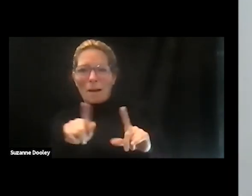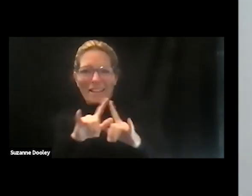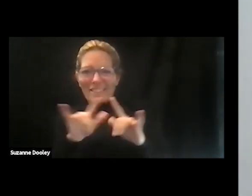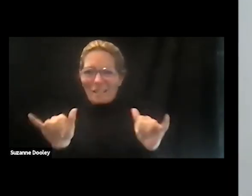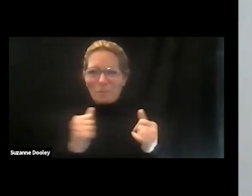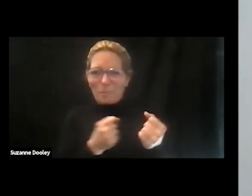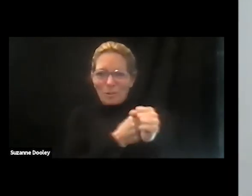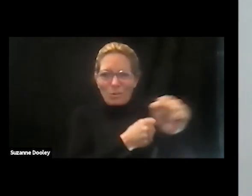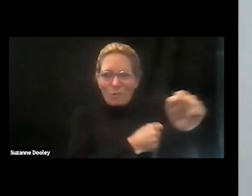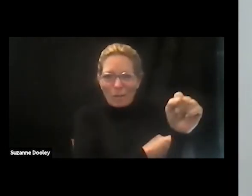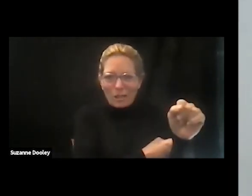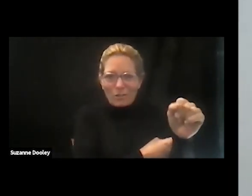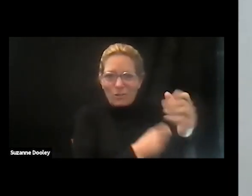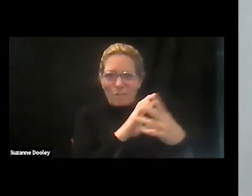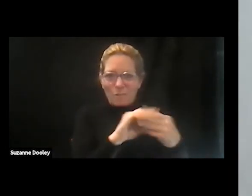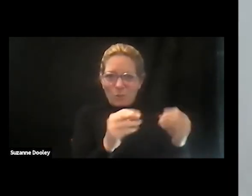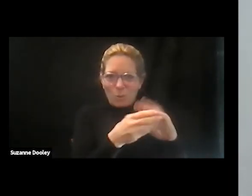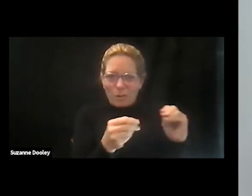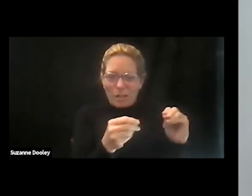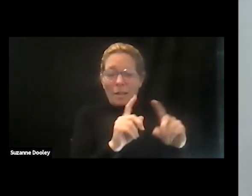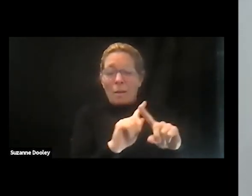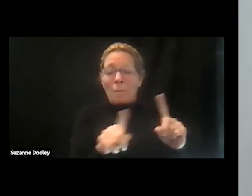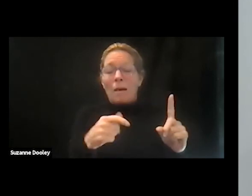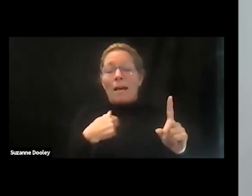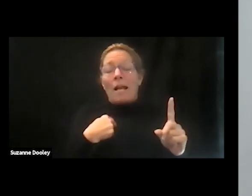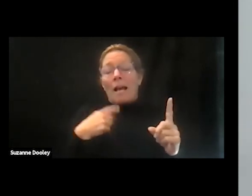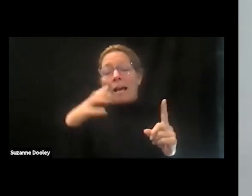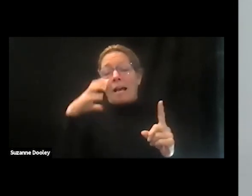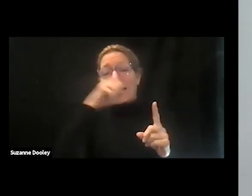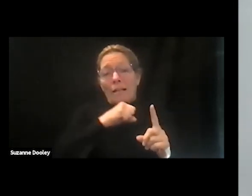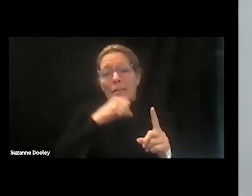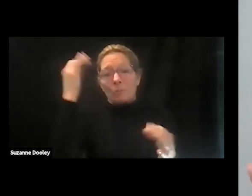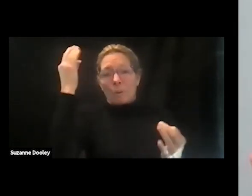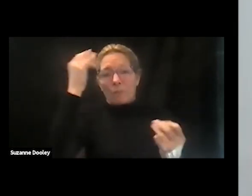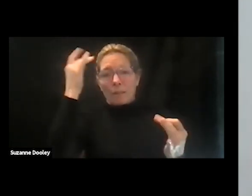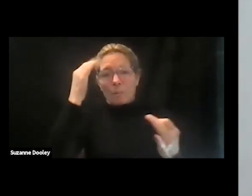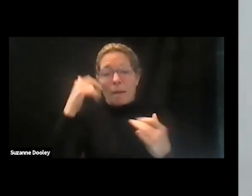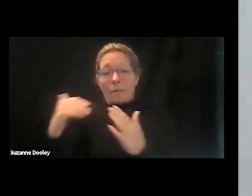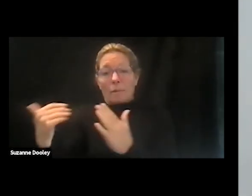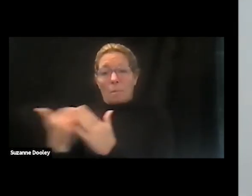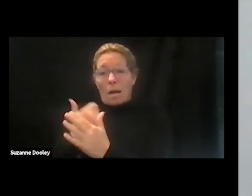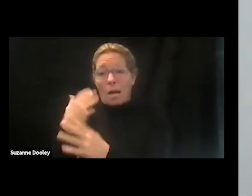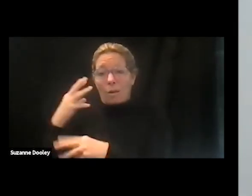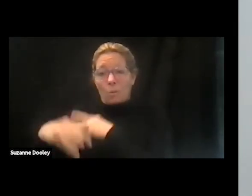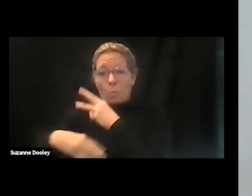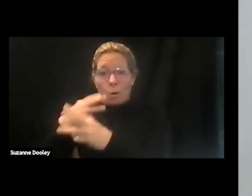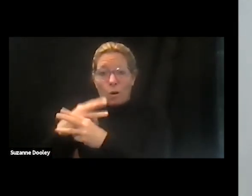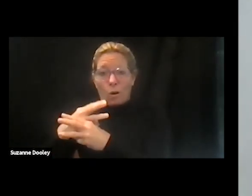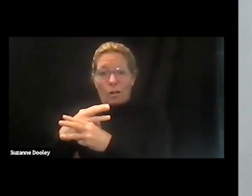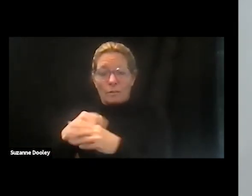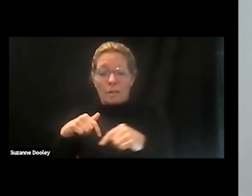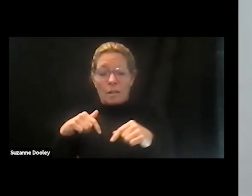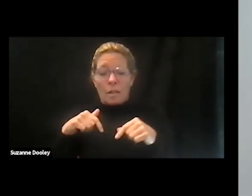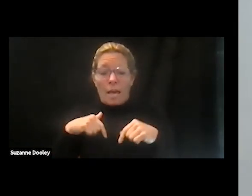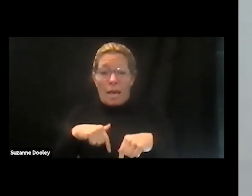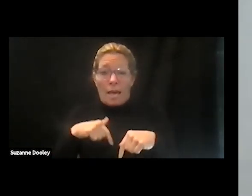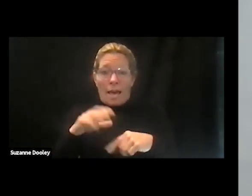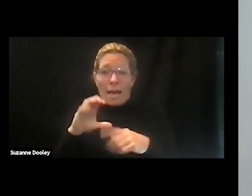say, of storytelling. But I guess as we're thinking about in this modern world, you know, at Cultural Survival,